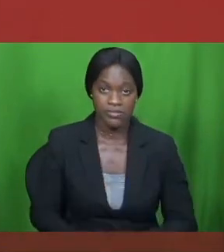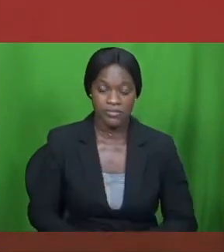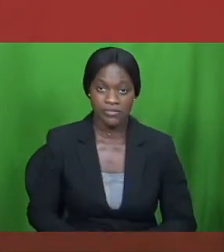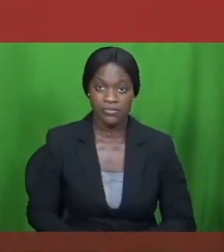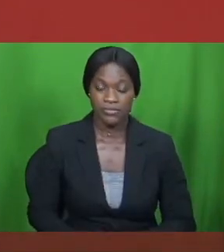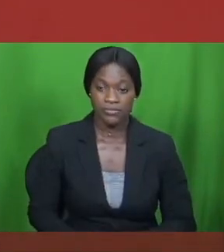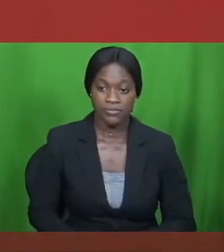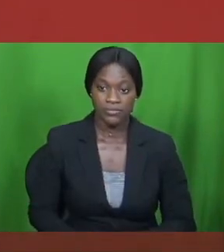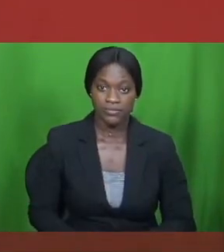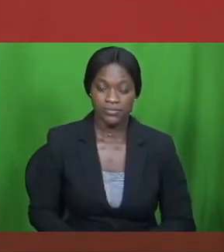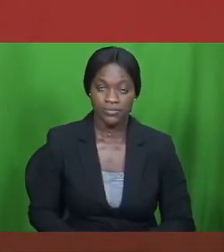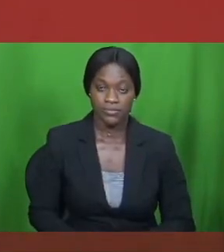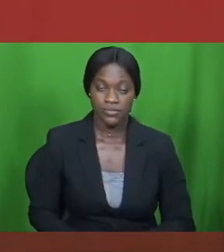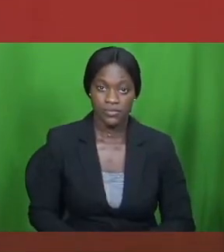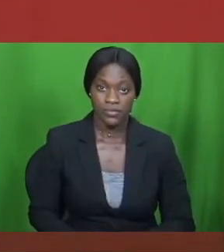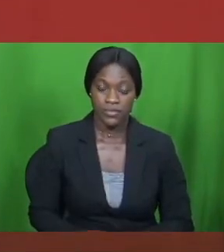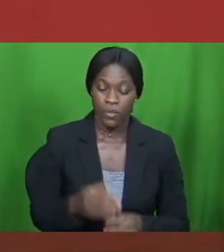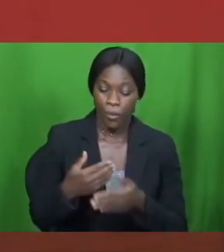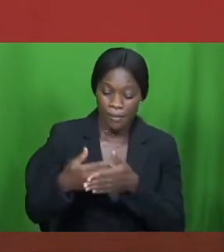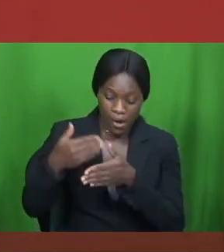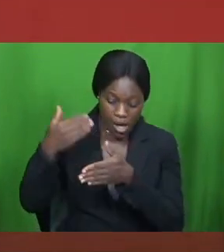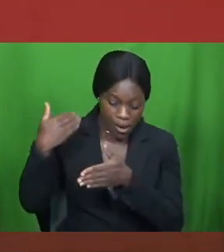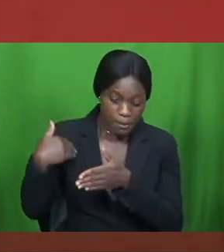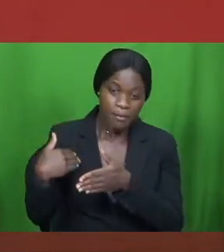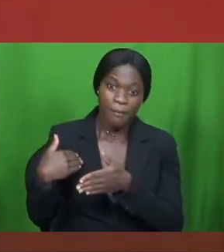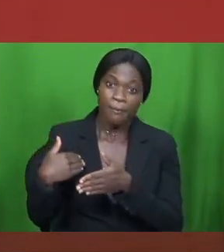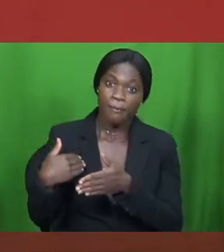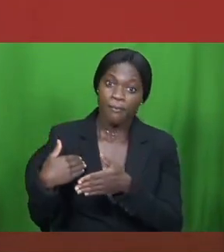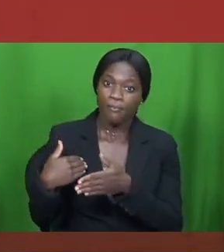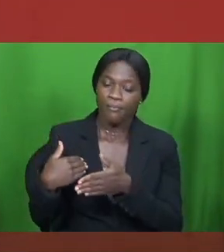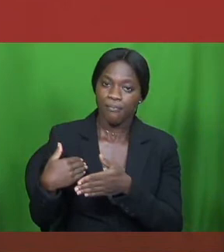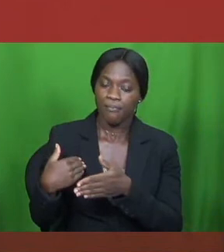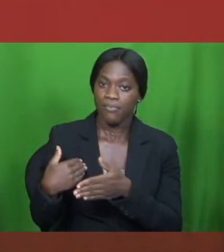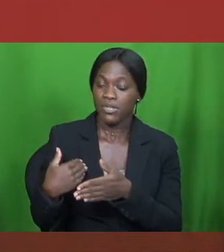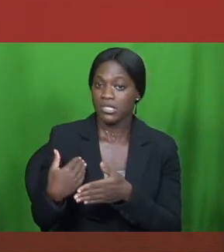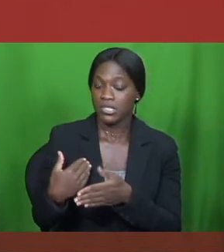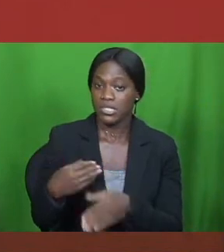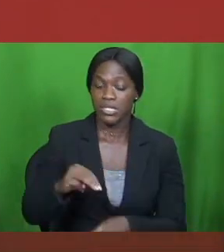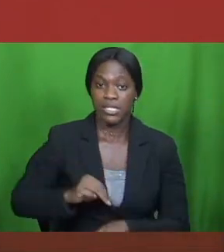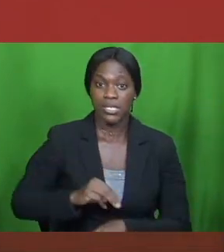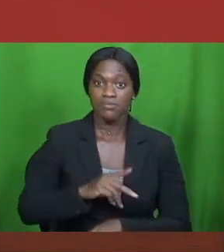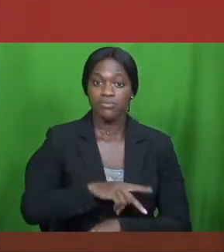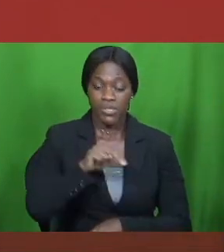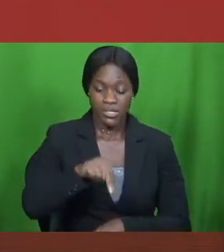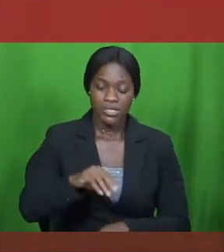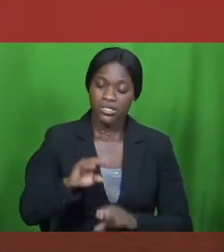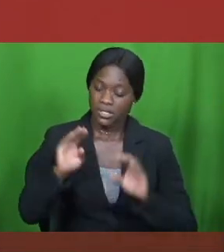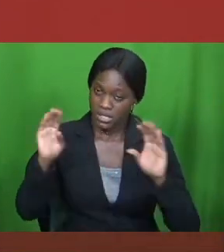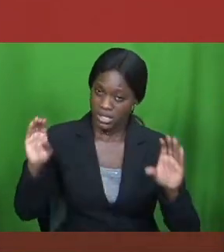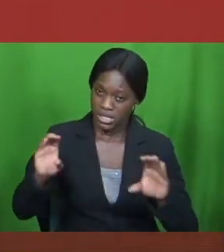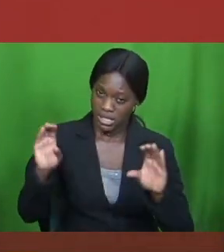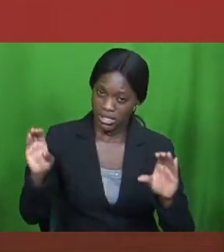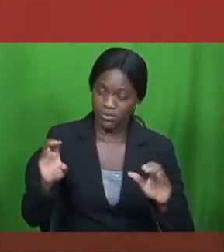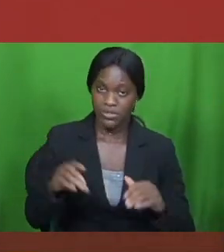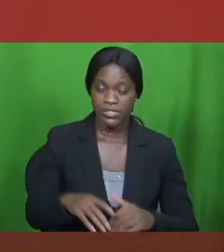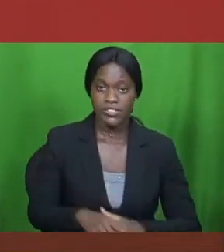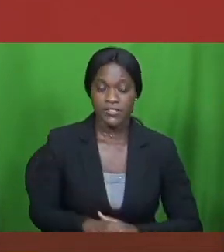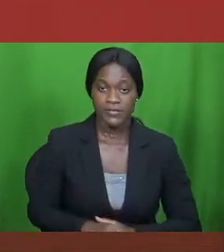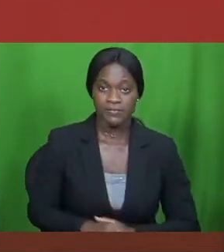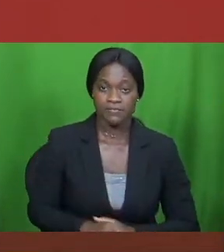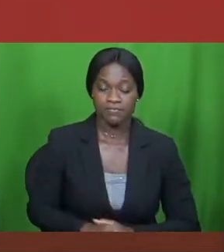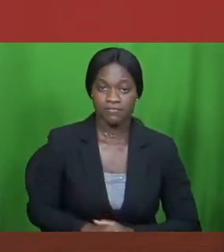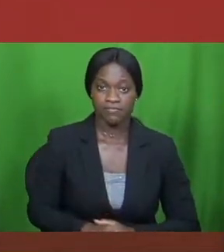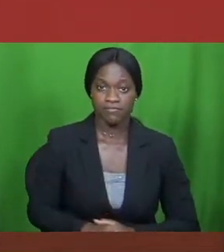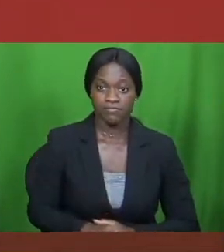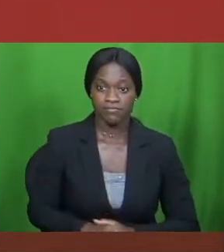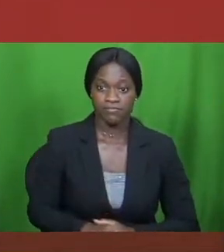So our late former colleague is to be celebrated.